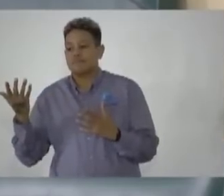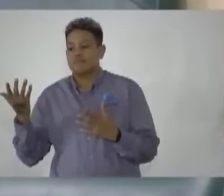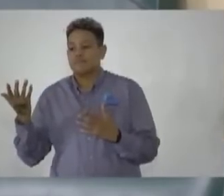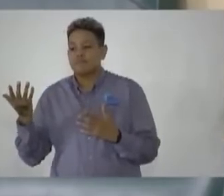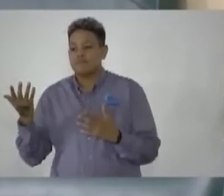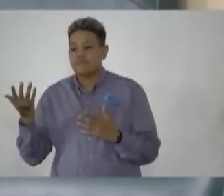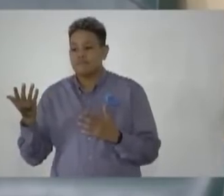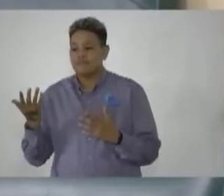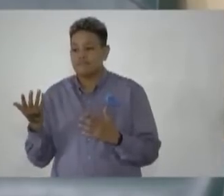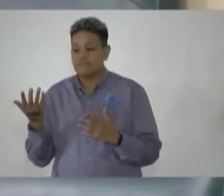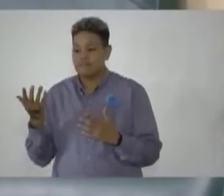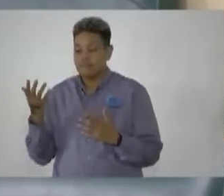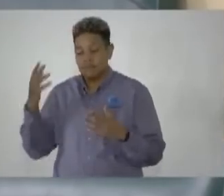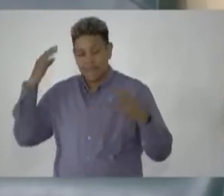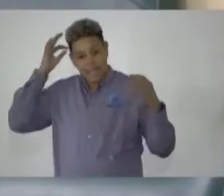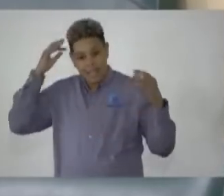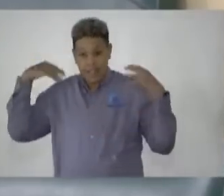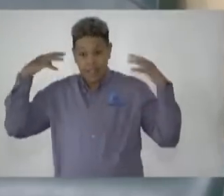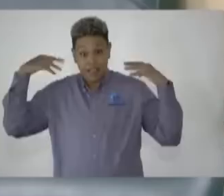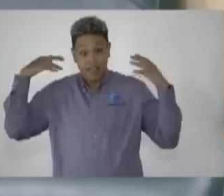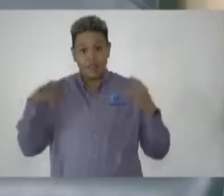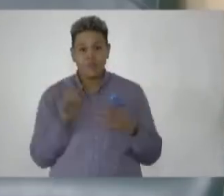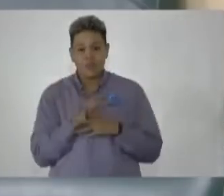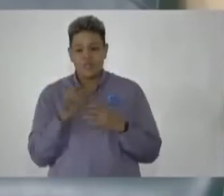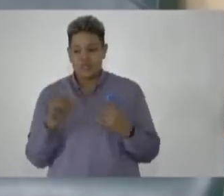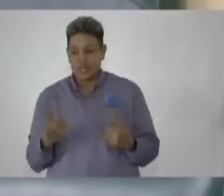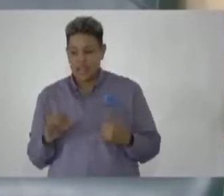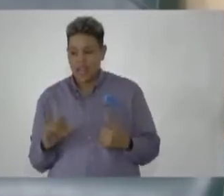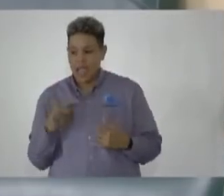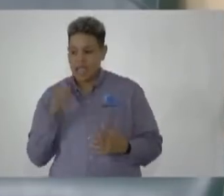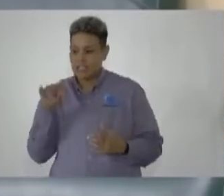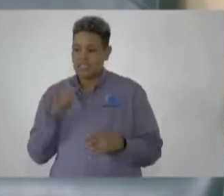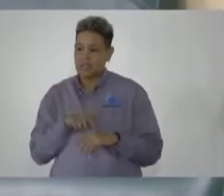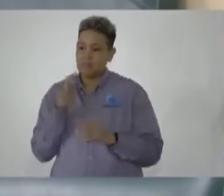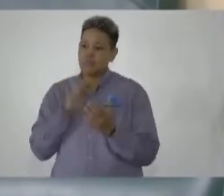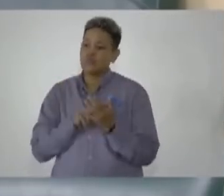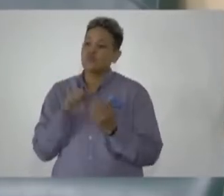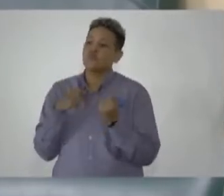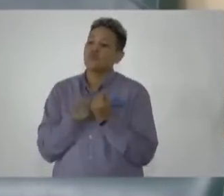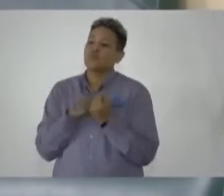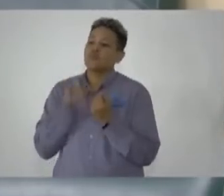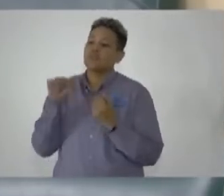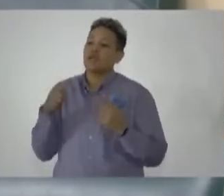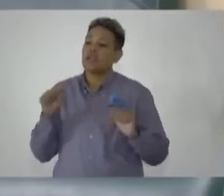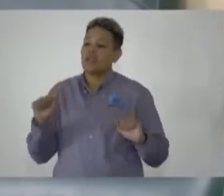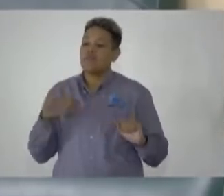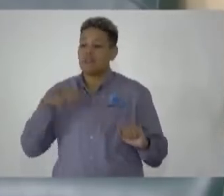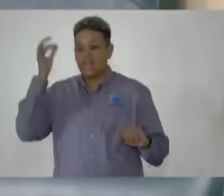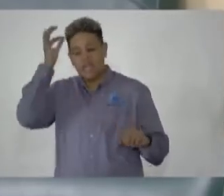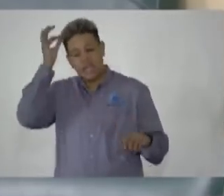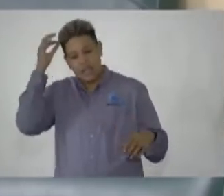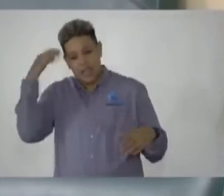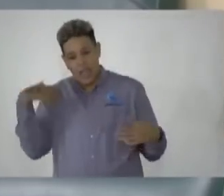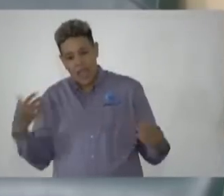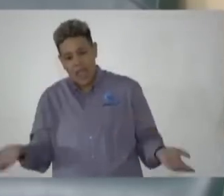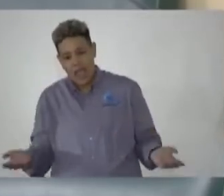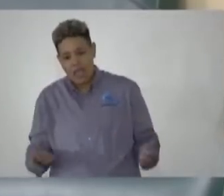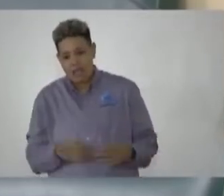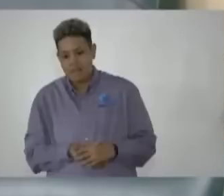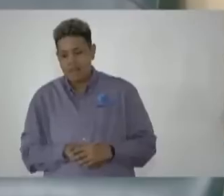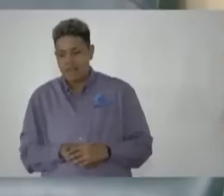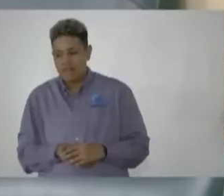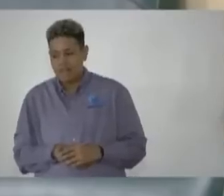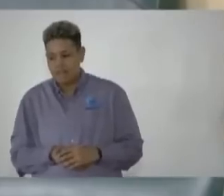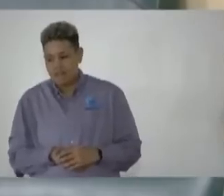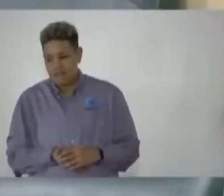hair out today, because at that time when I stood to support that effort, I didn't have any hair. And